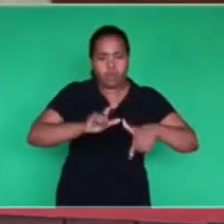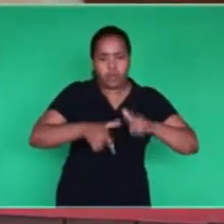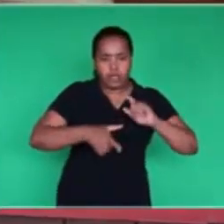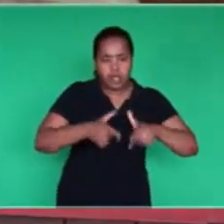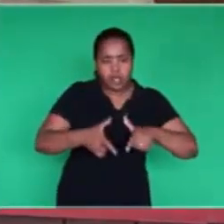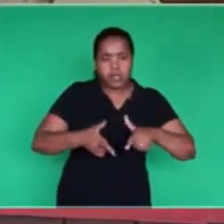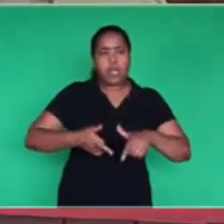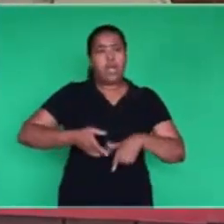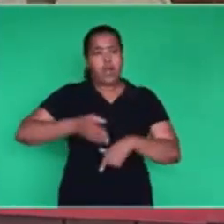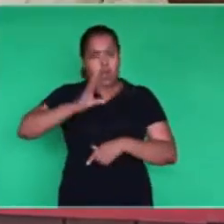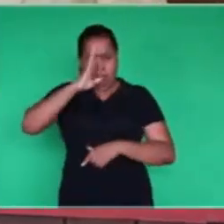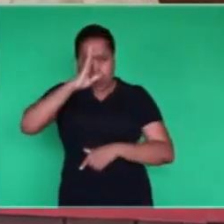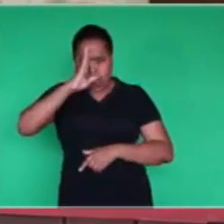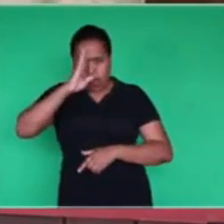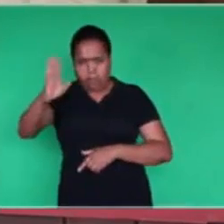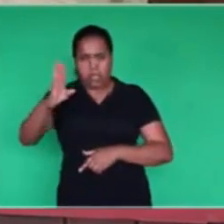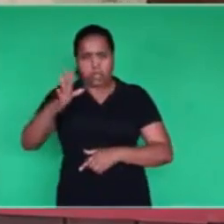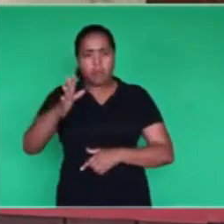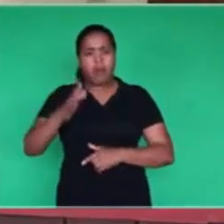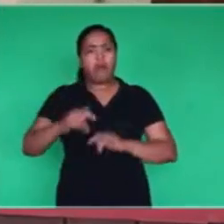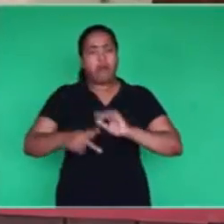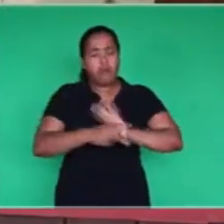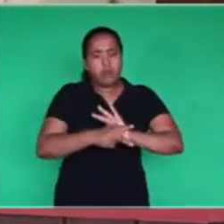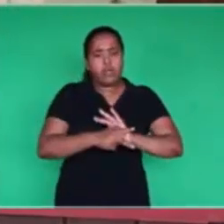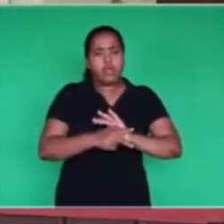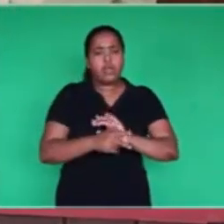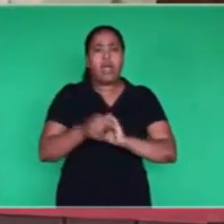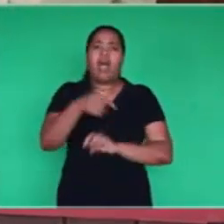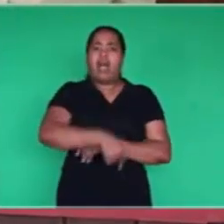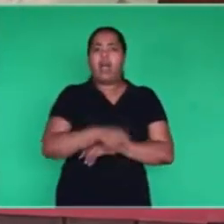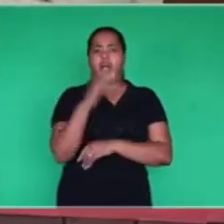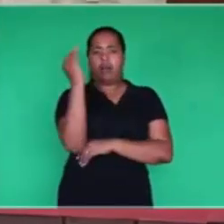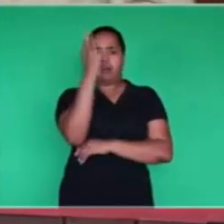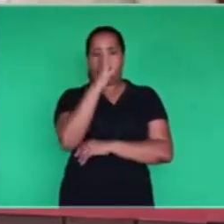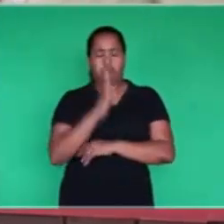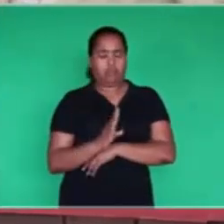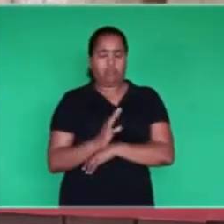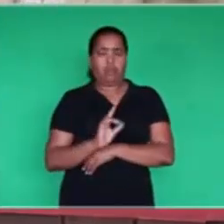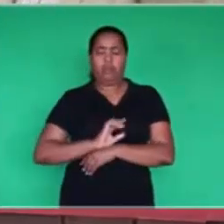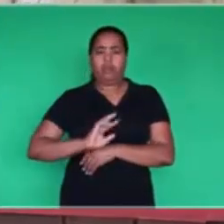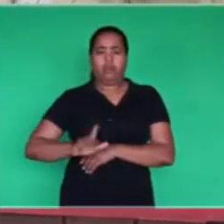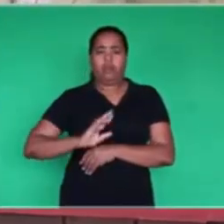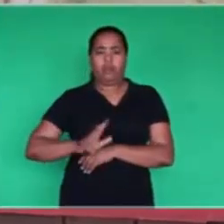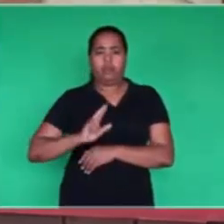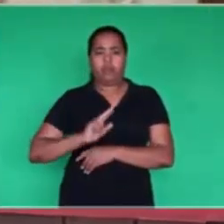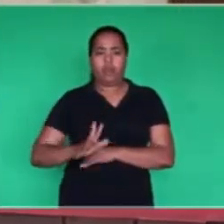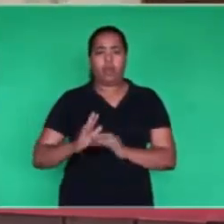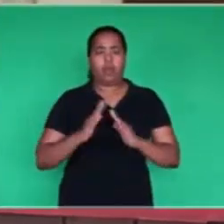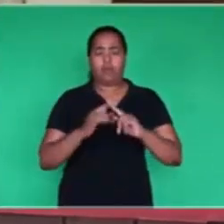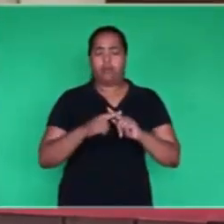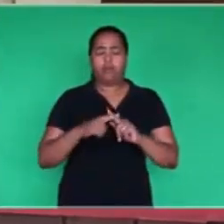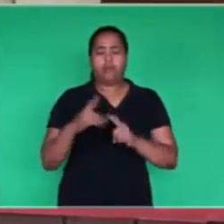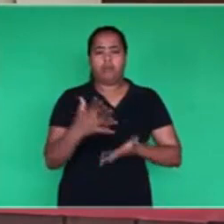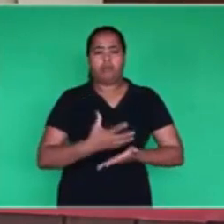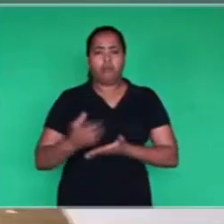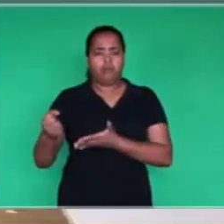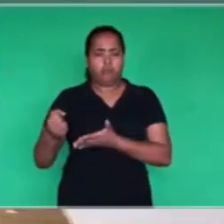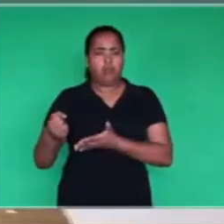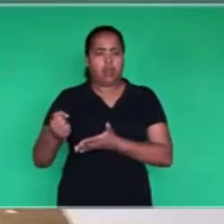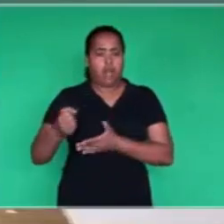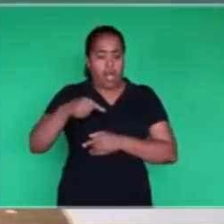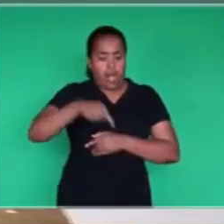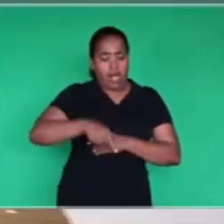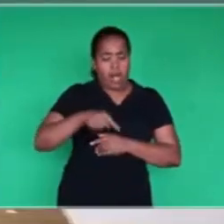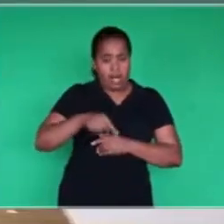prophetic, which points to the Messiah. Jesus will come down and take his rightful